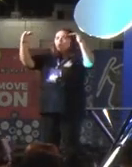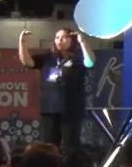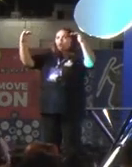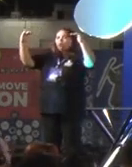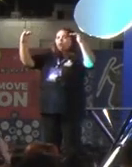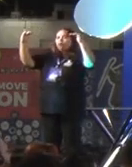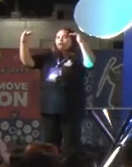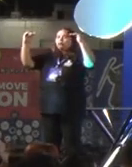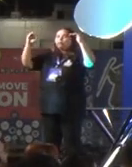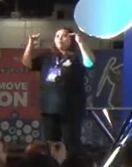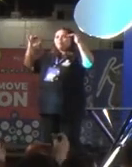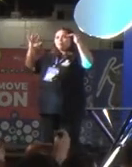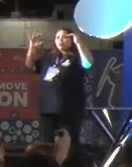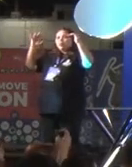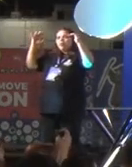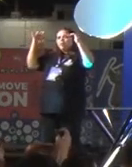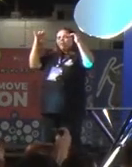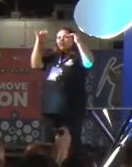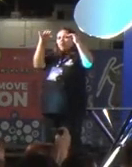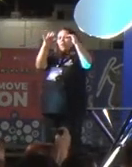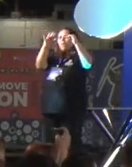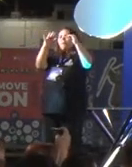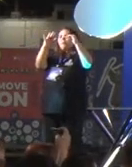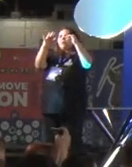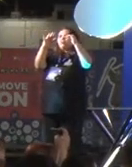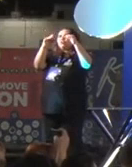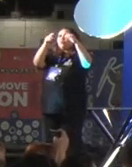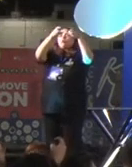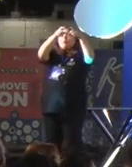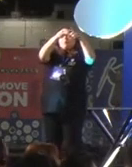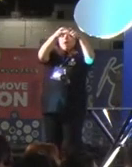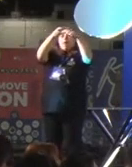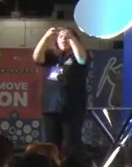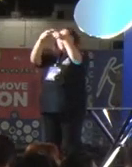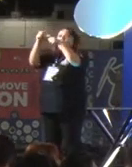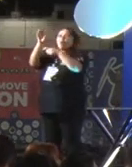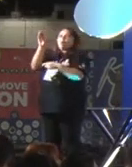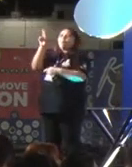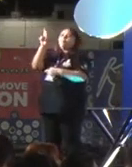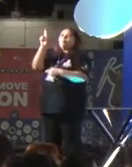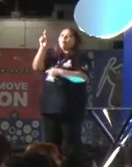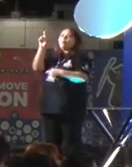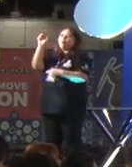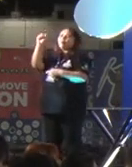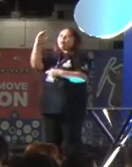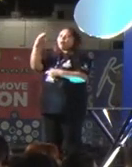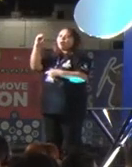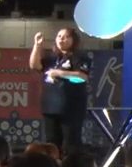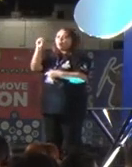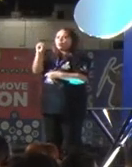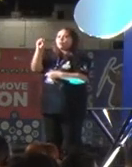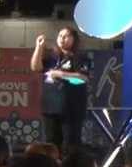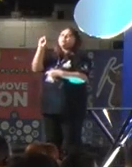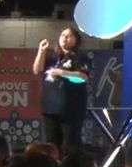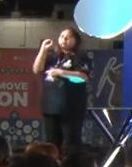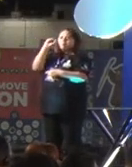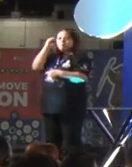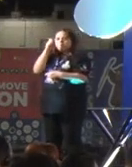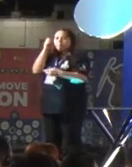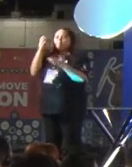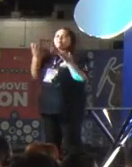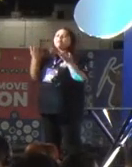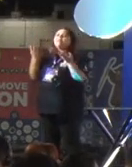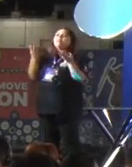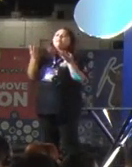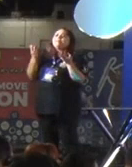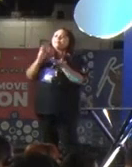predictions of his theory were correct. Now, in a less cosmic sense, I was